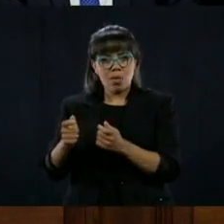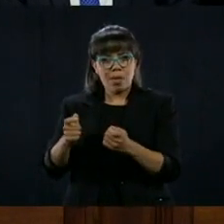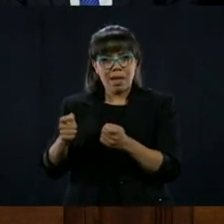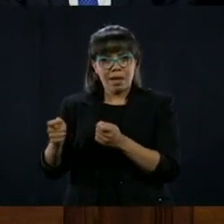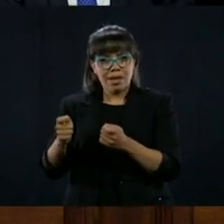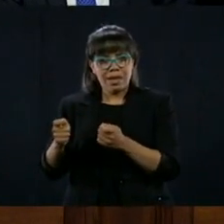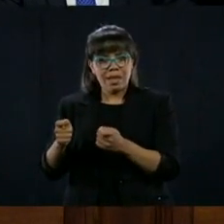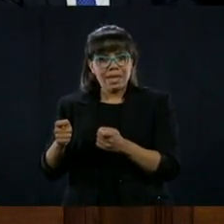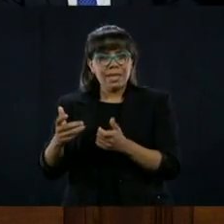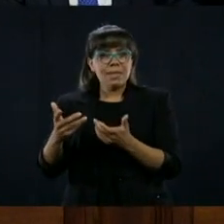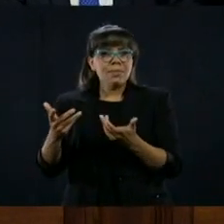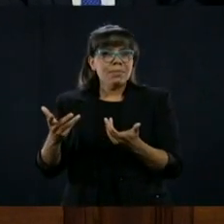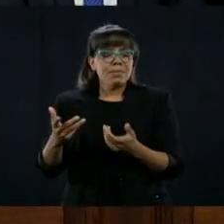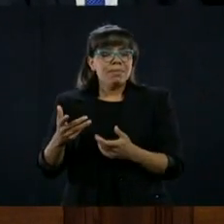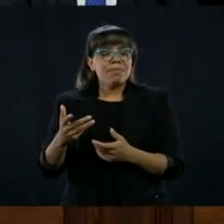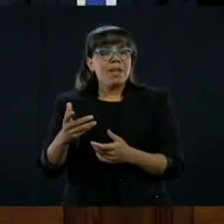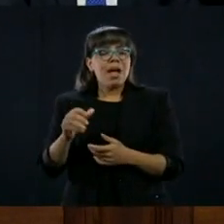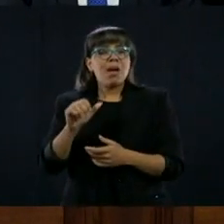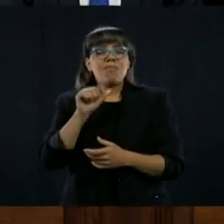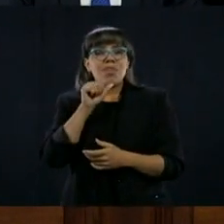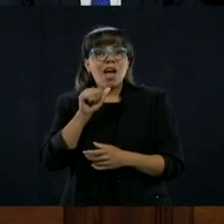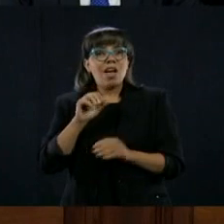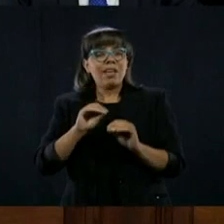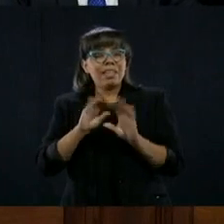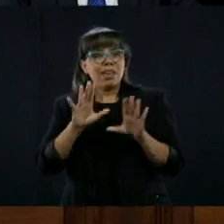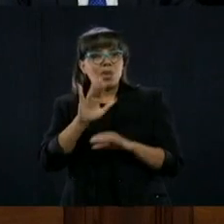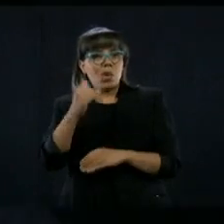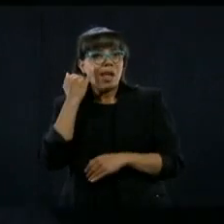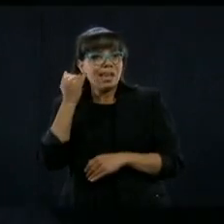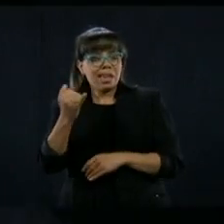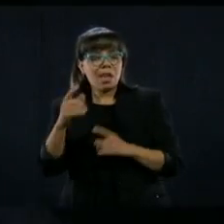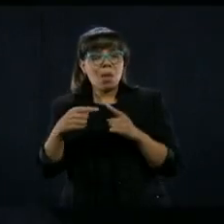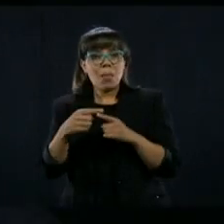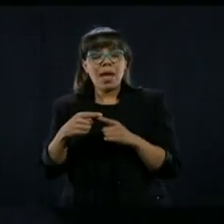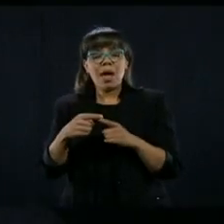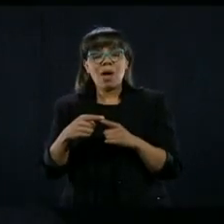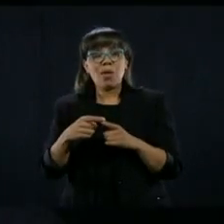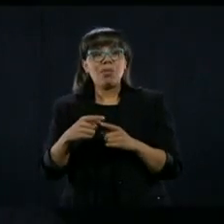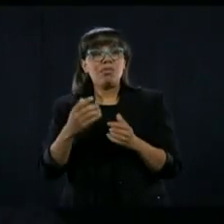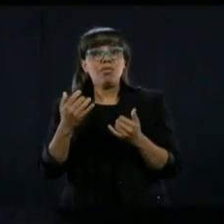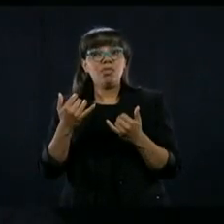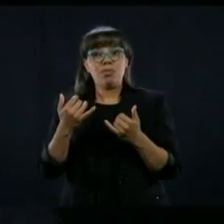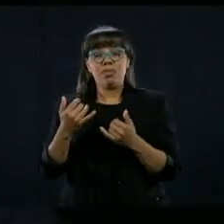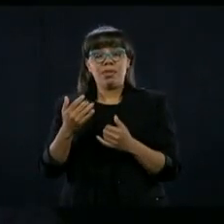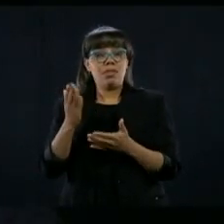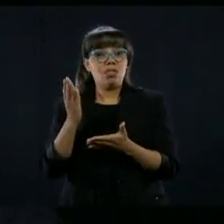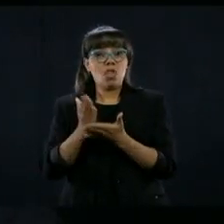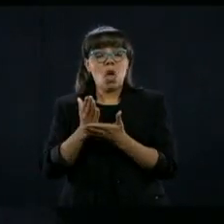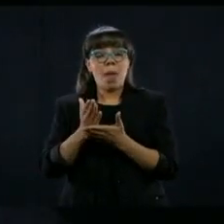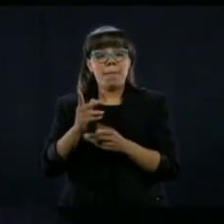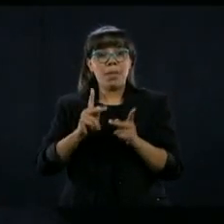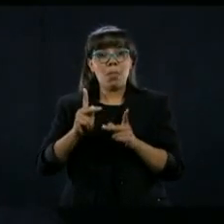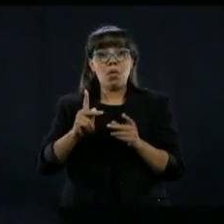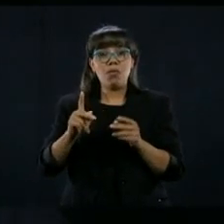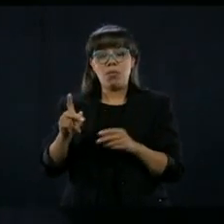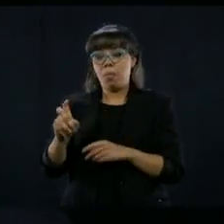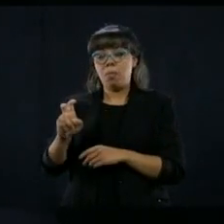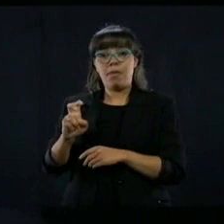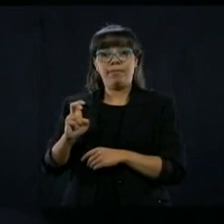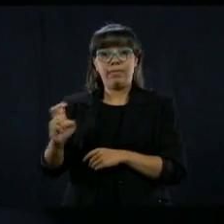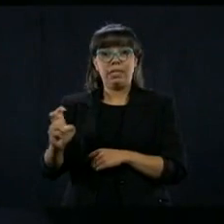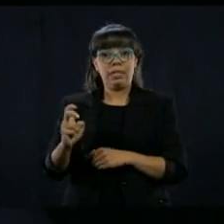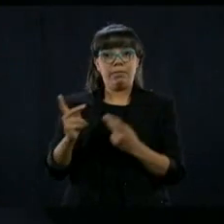moving between hospitals and, well, hotel rooms now and seniors' homes. Okay, for those